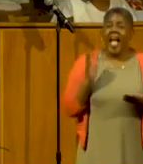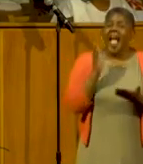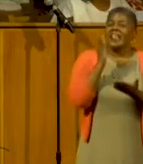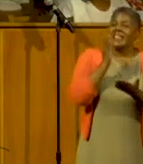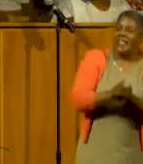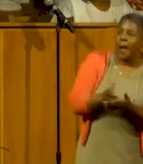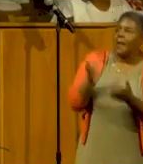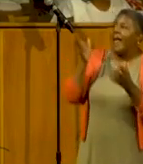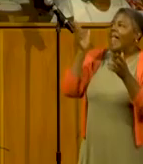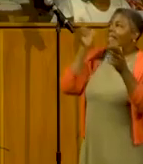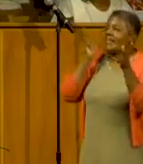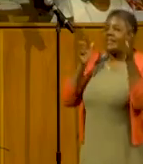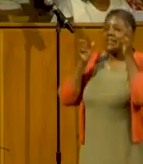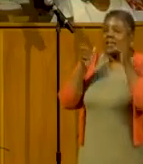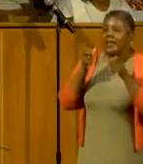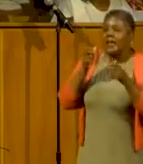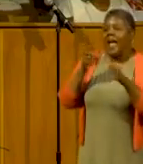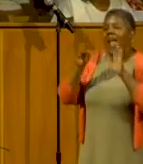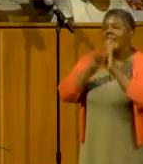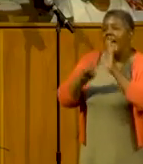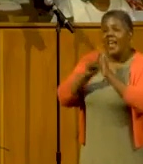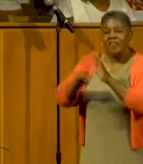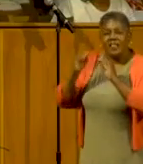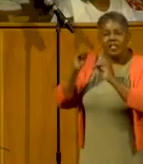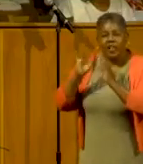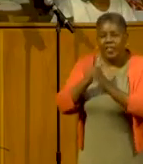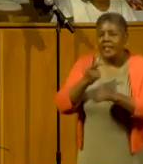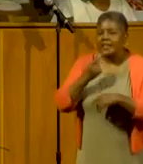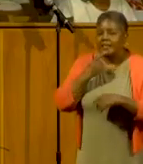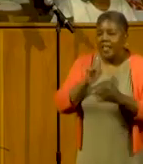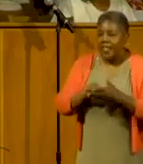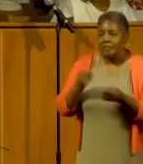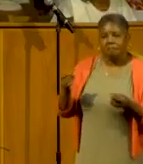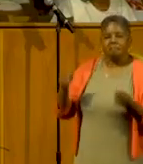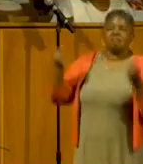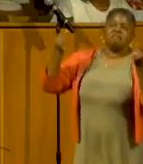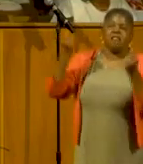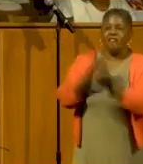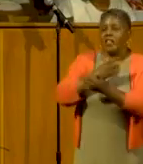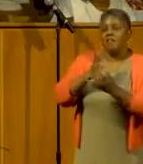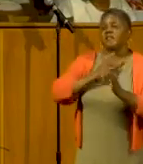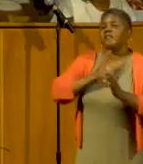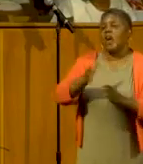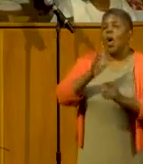Stop listening to false teaching that success is instant when you know Jesus.